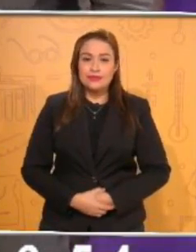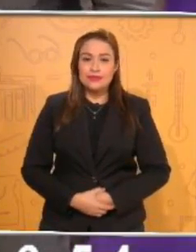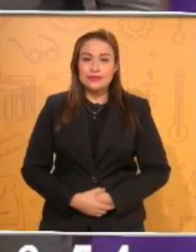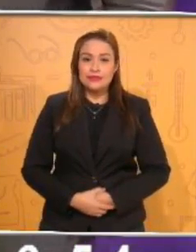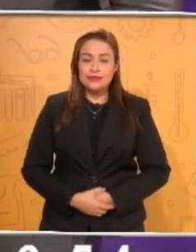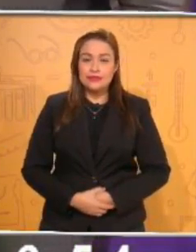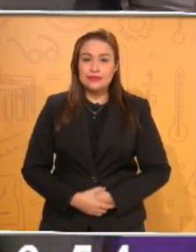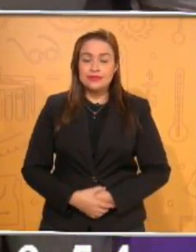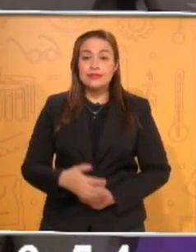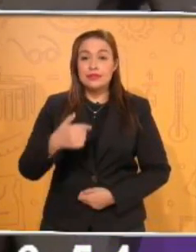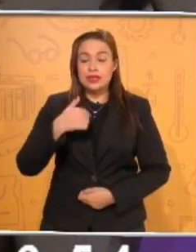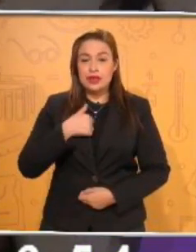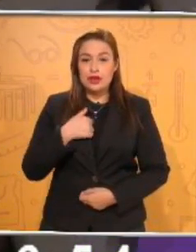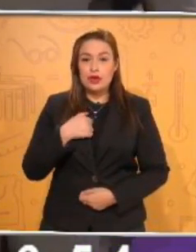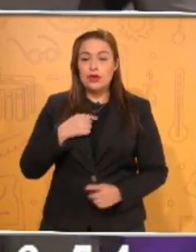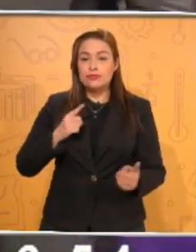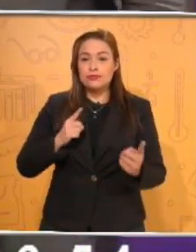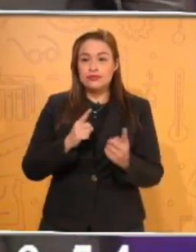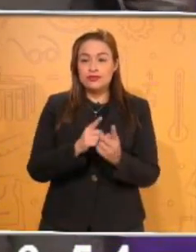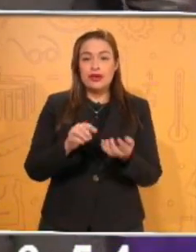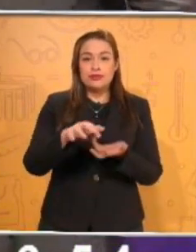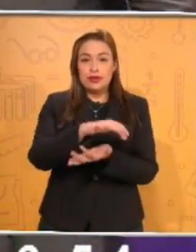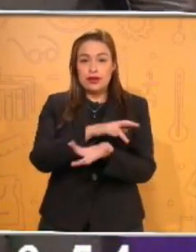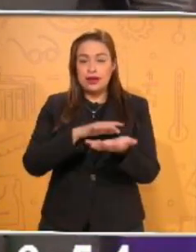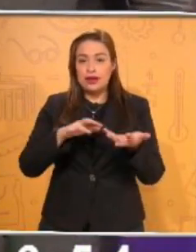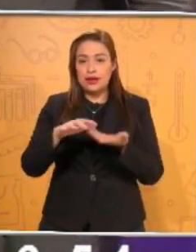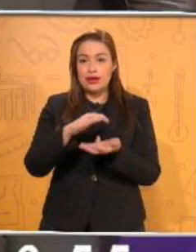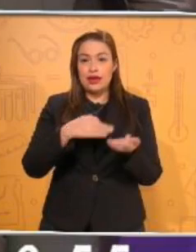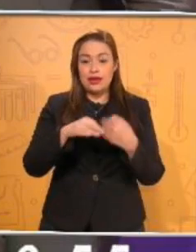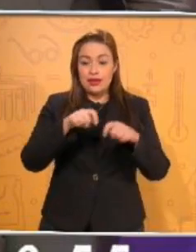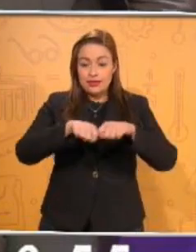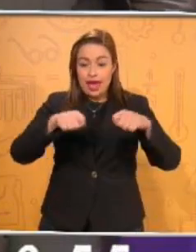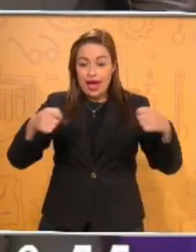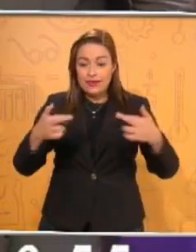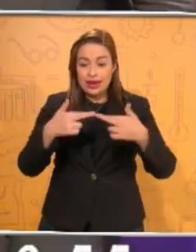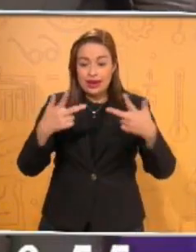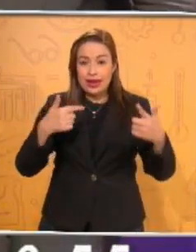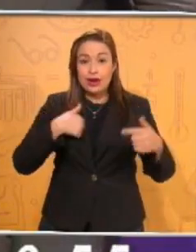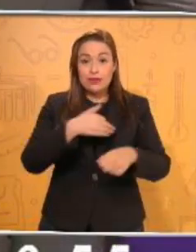I was opening presents with my family and friends.